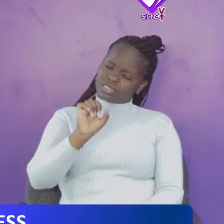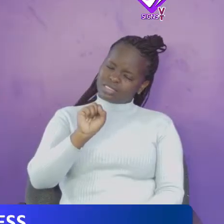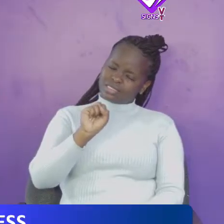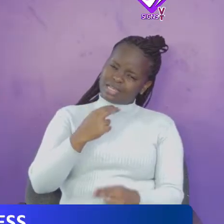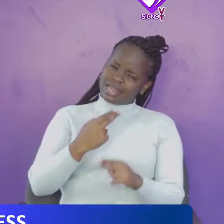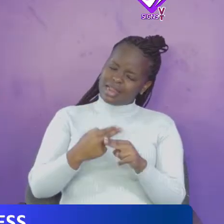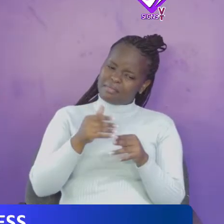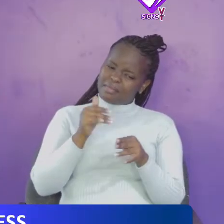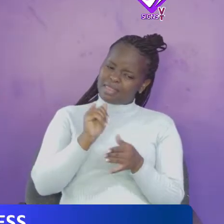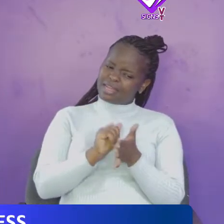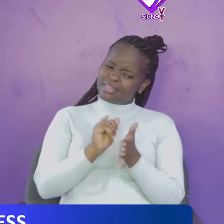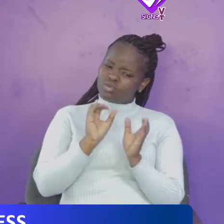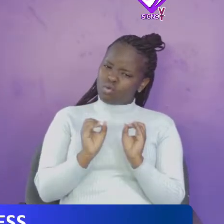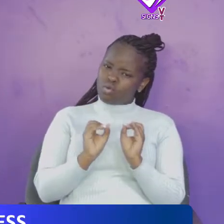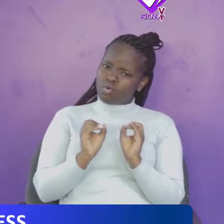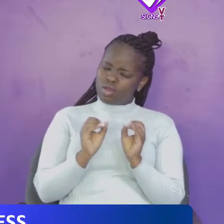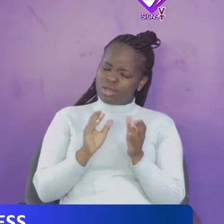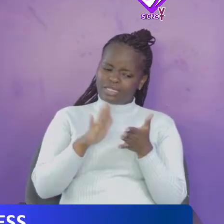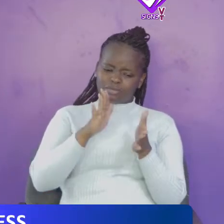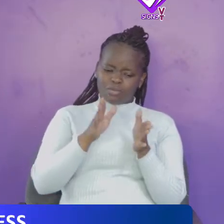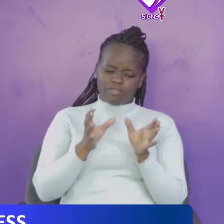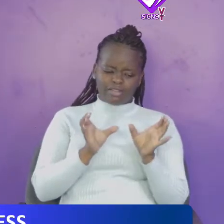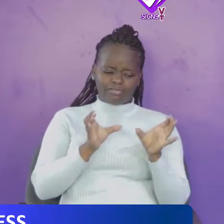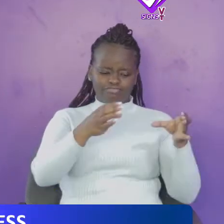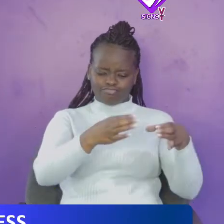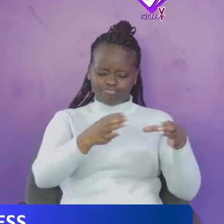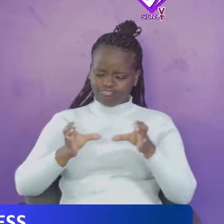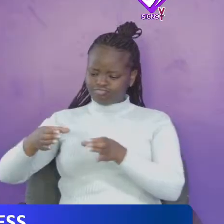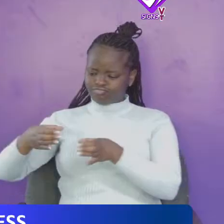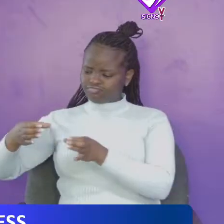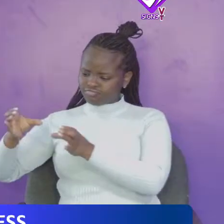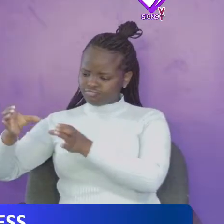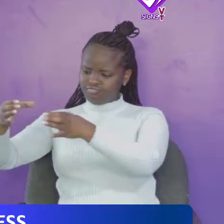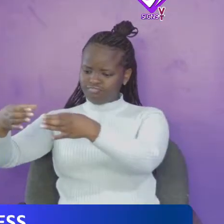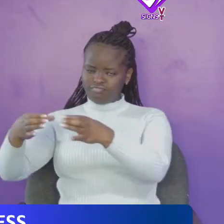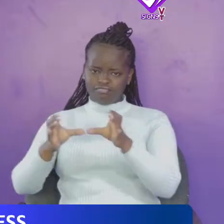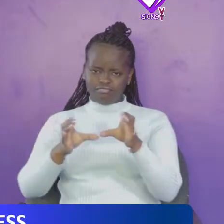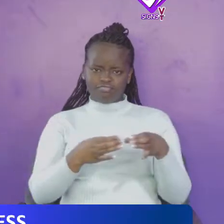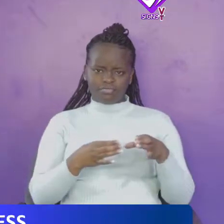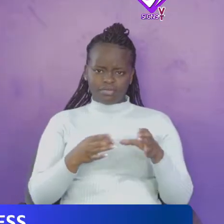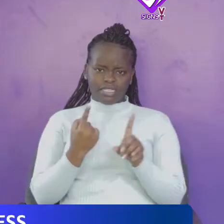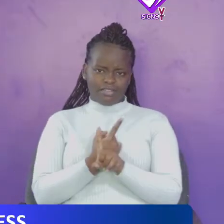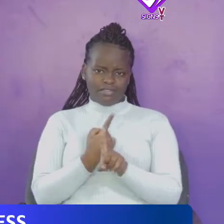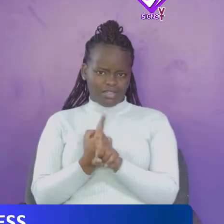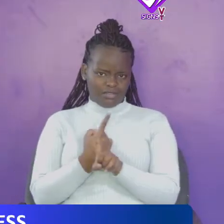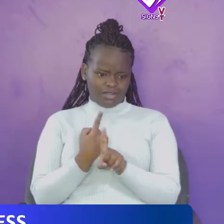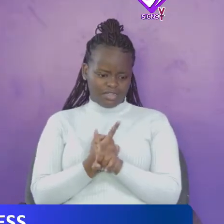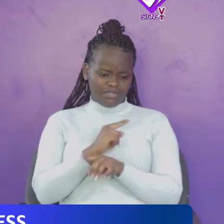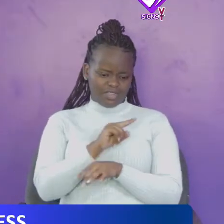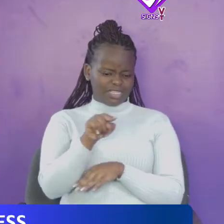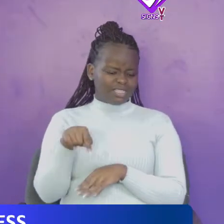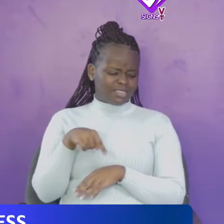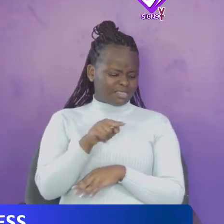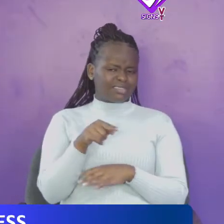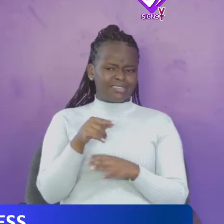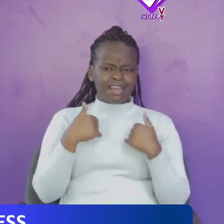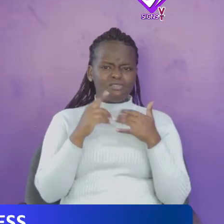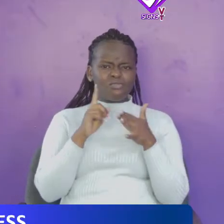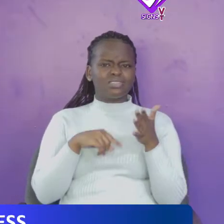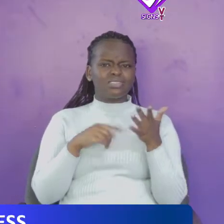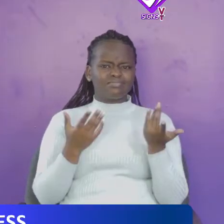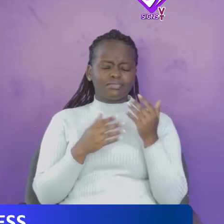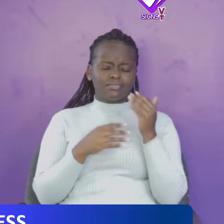call it more of a spectrum. Okay. Yeah. What else is along this spectrum? All right.